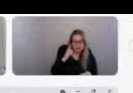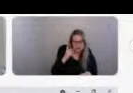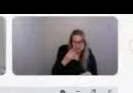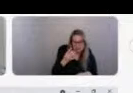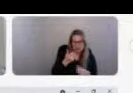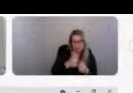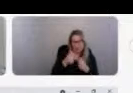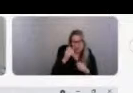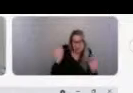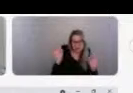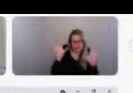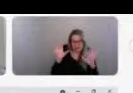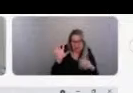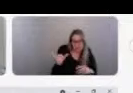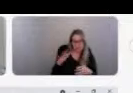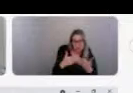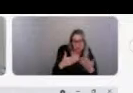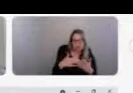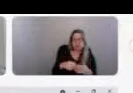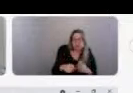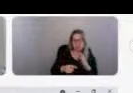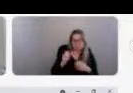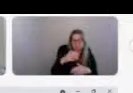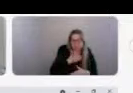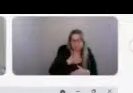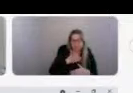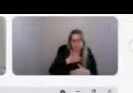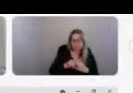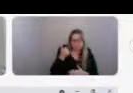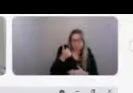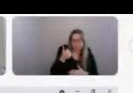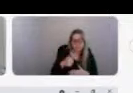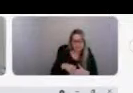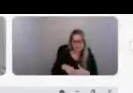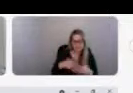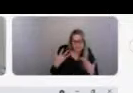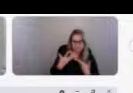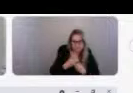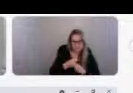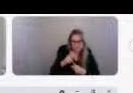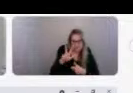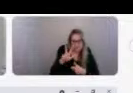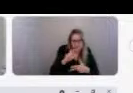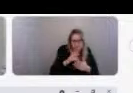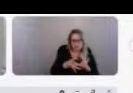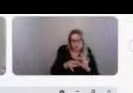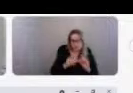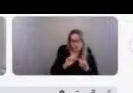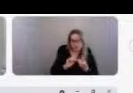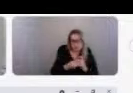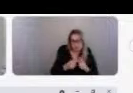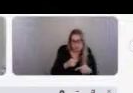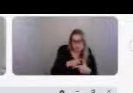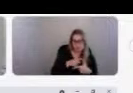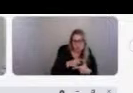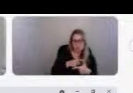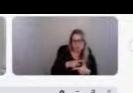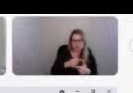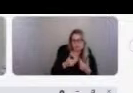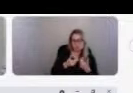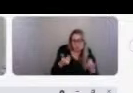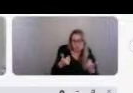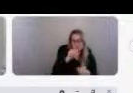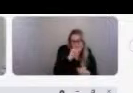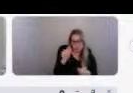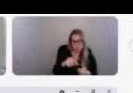hates this thing so please remove it um in summary my three uh comments about changes are one please split tempe into only